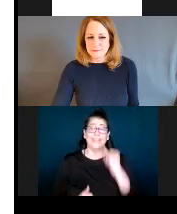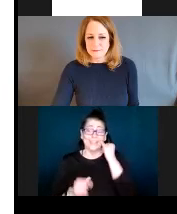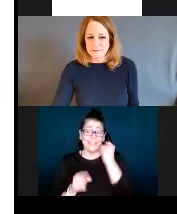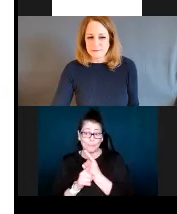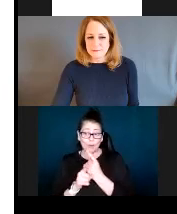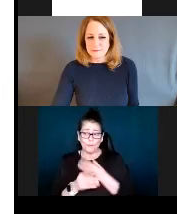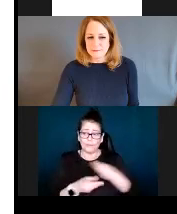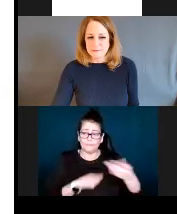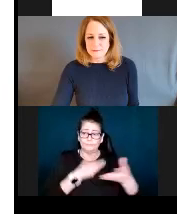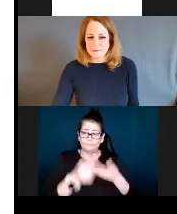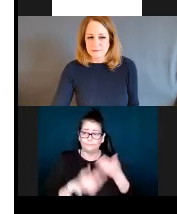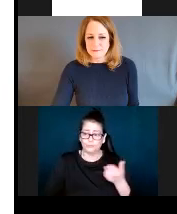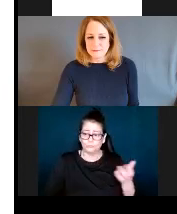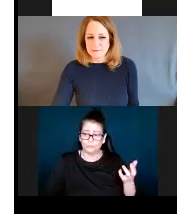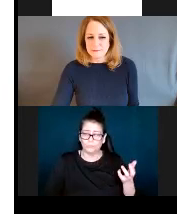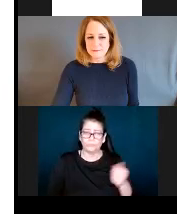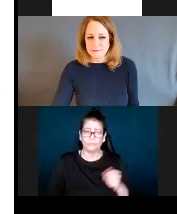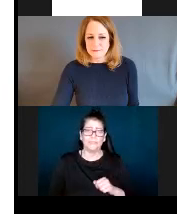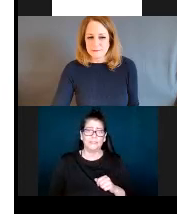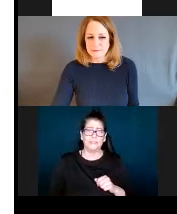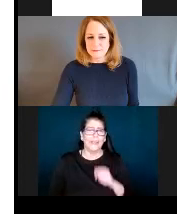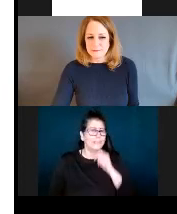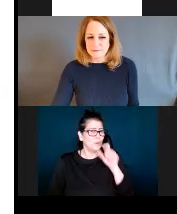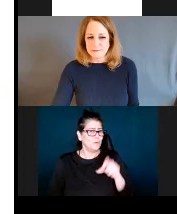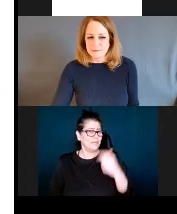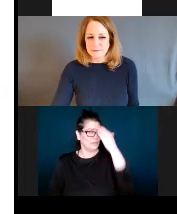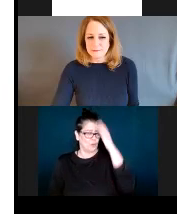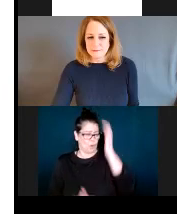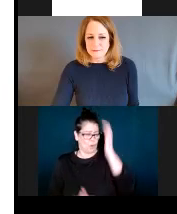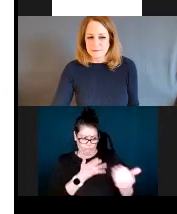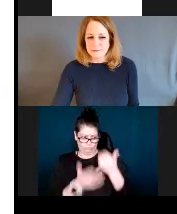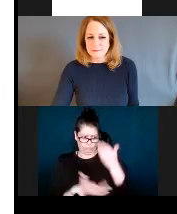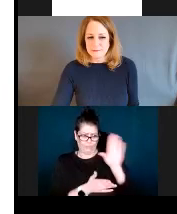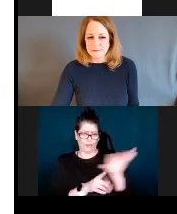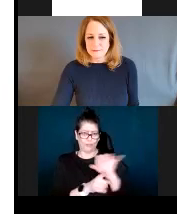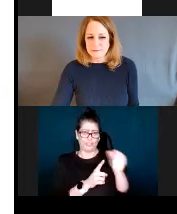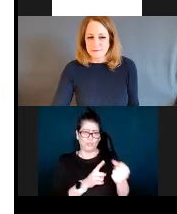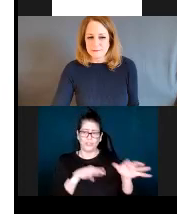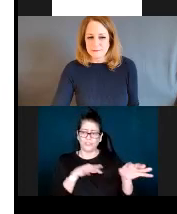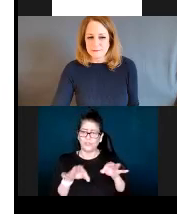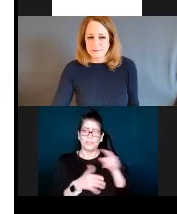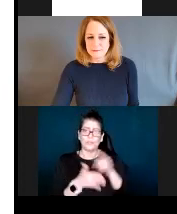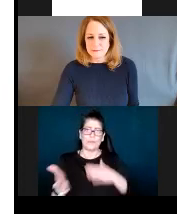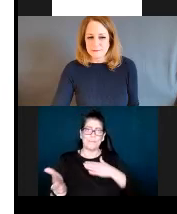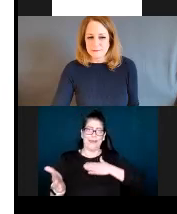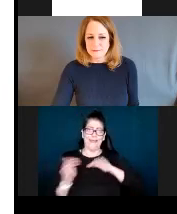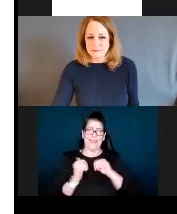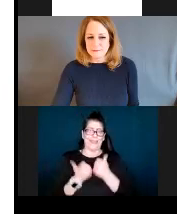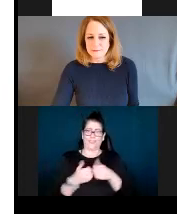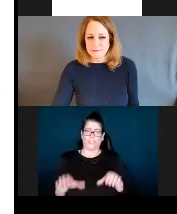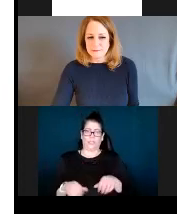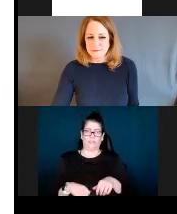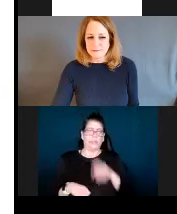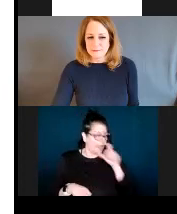You don't need to know a survivor's entire story to tell them what your agency does. You don't need to know if it was sexual assault or